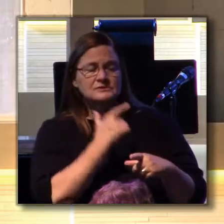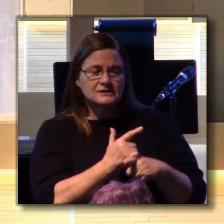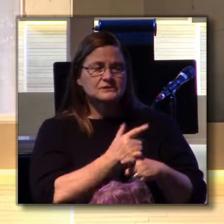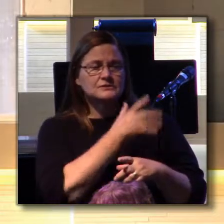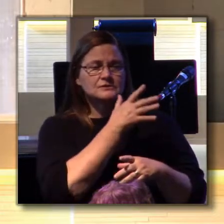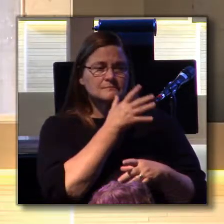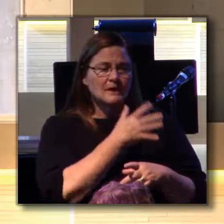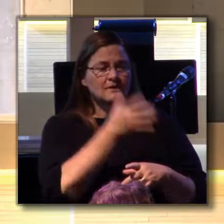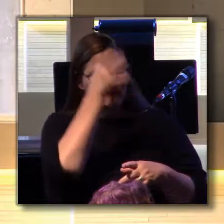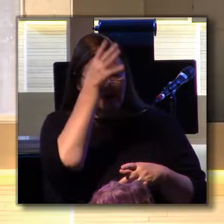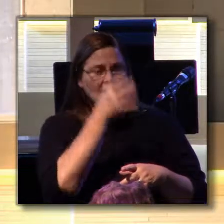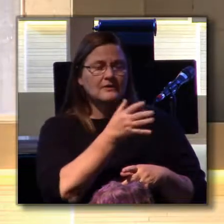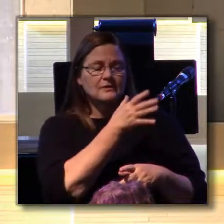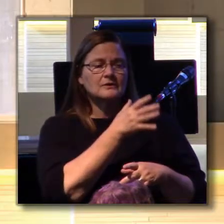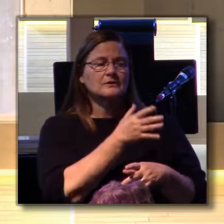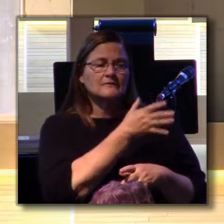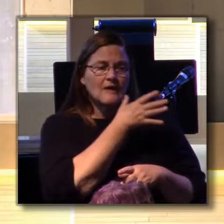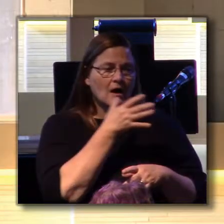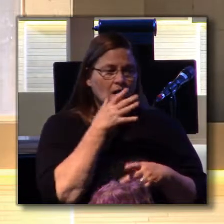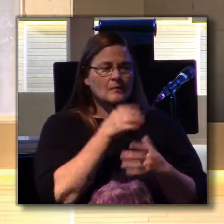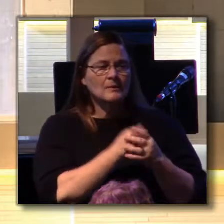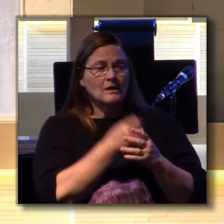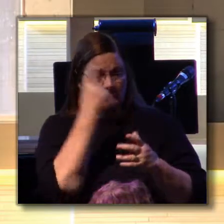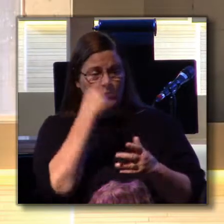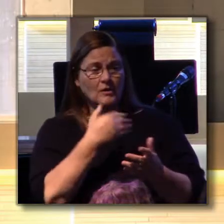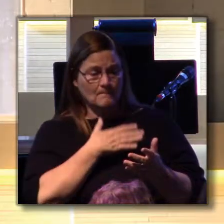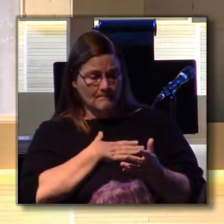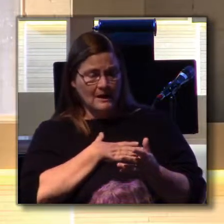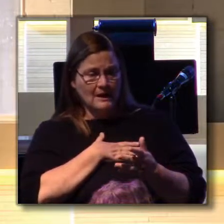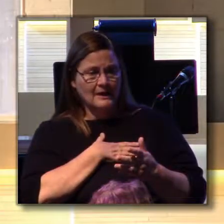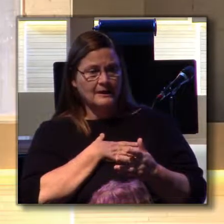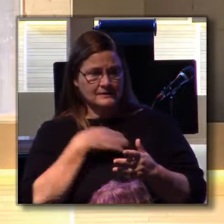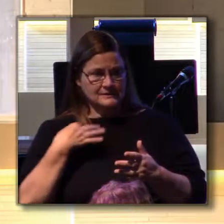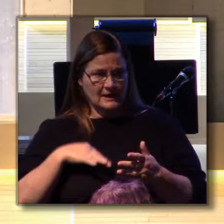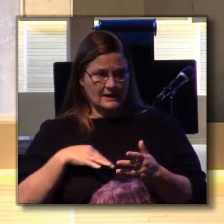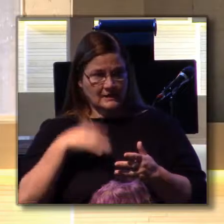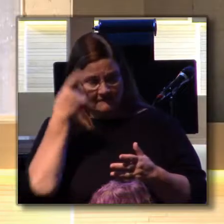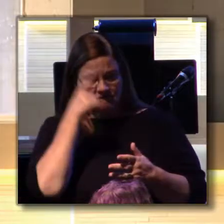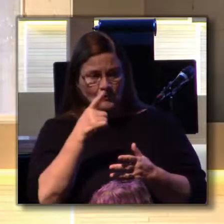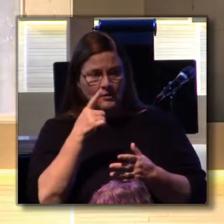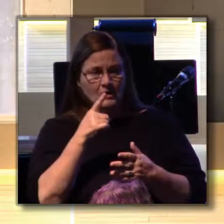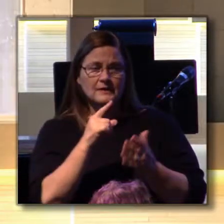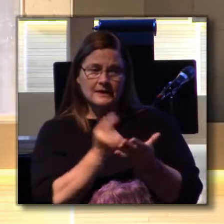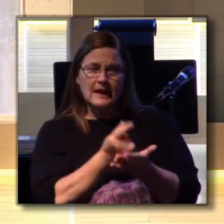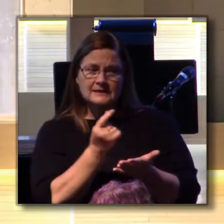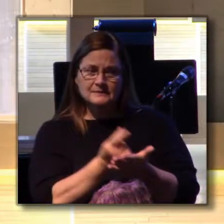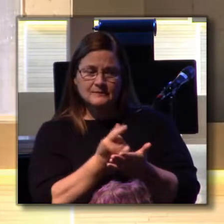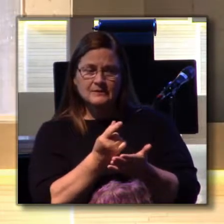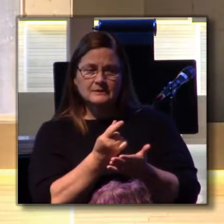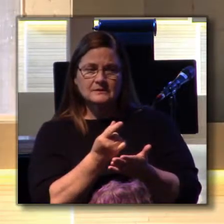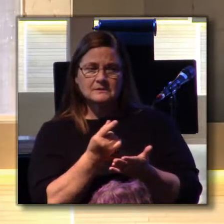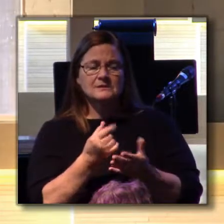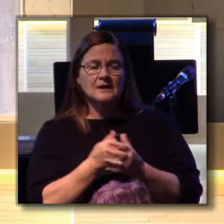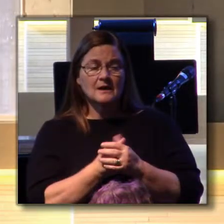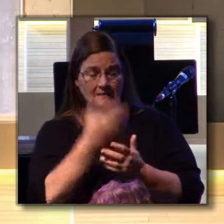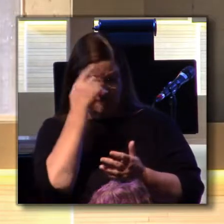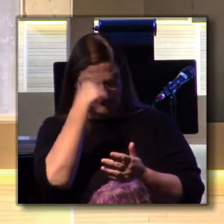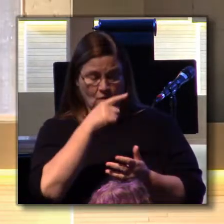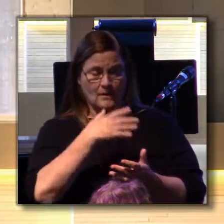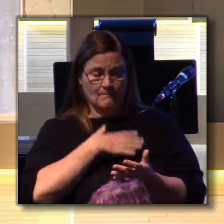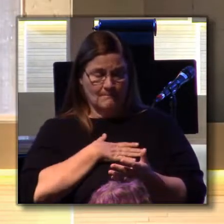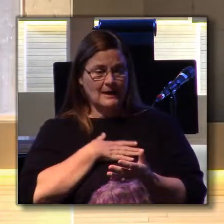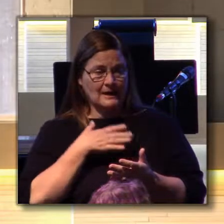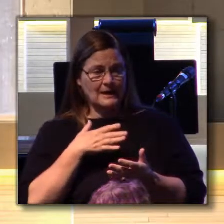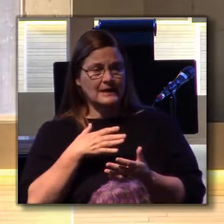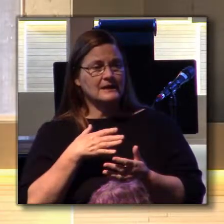for my sake and for the good news sake. Isn't that interesting? For my sake and the good news